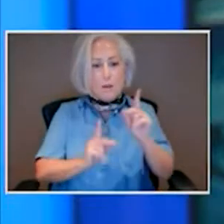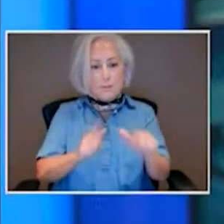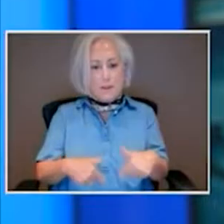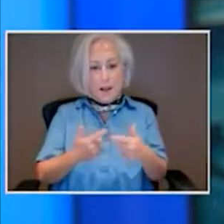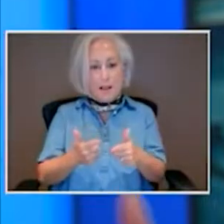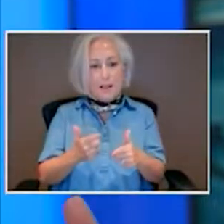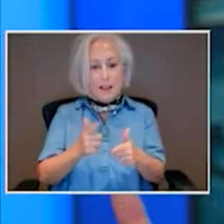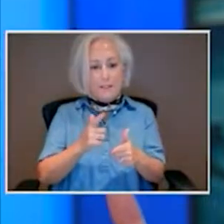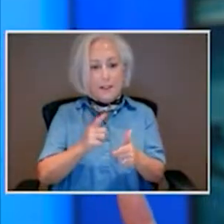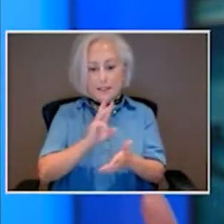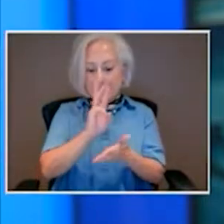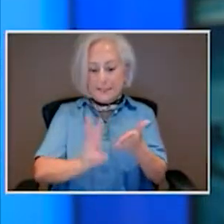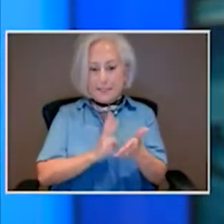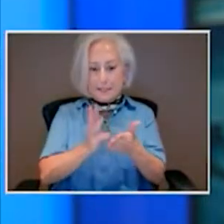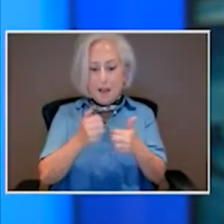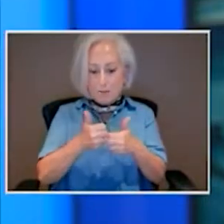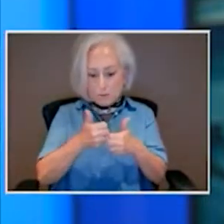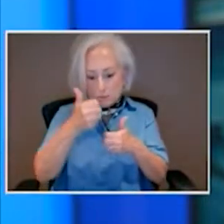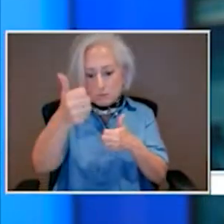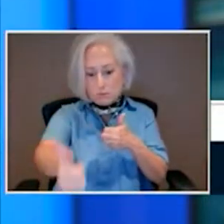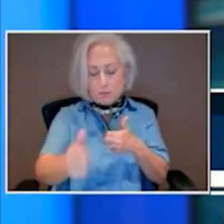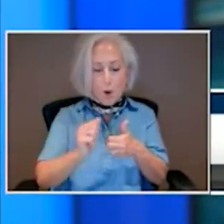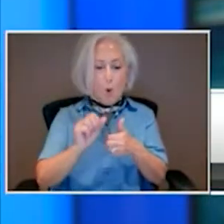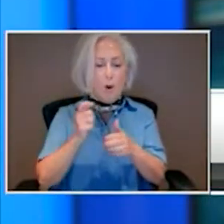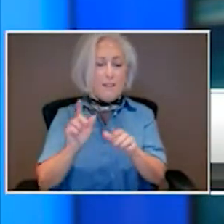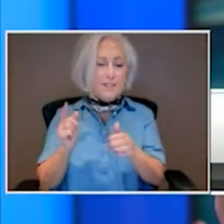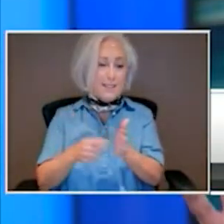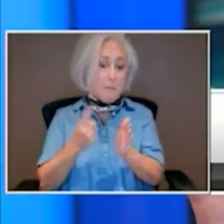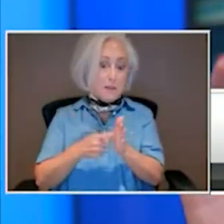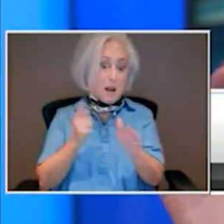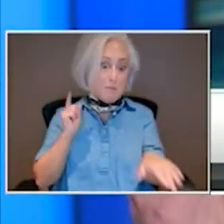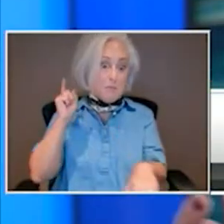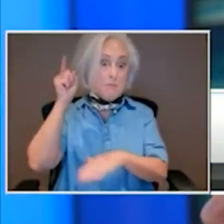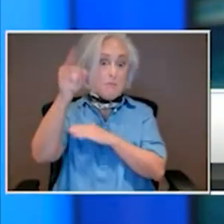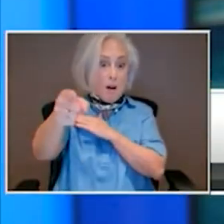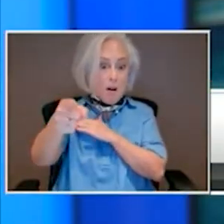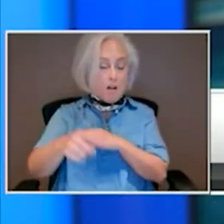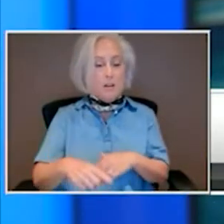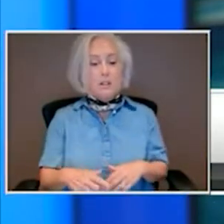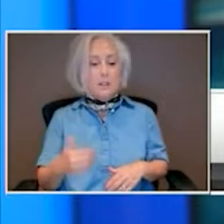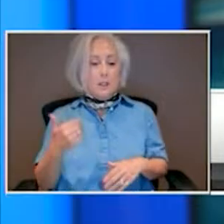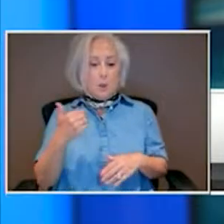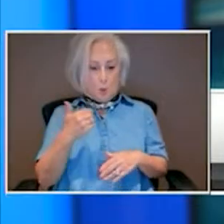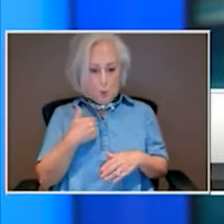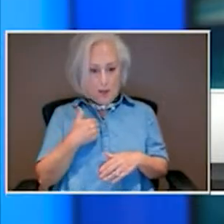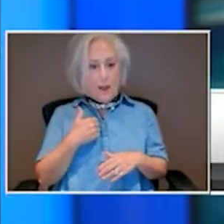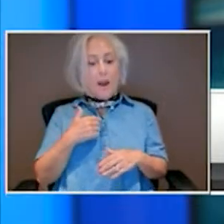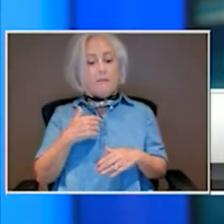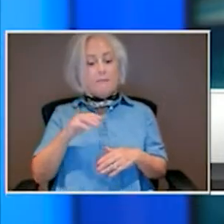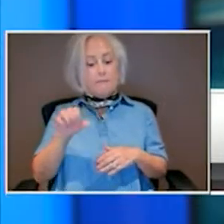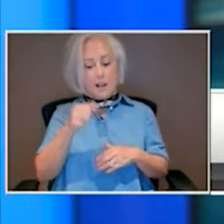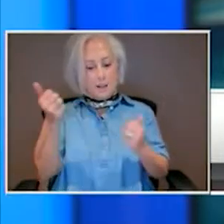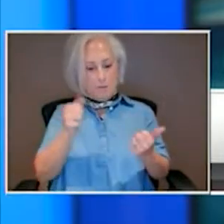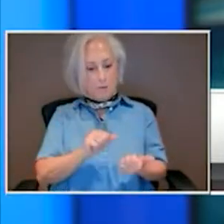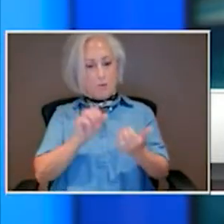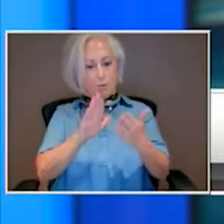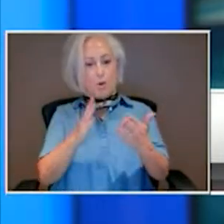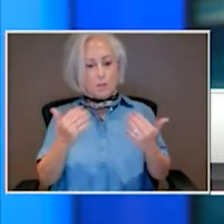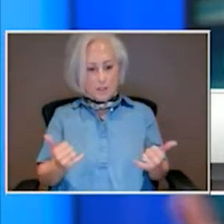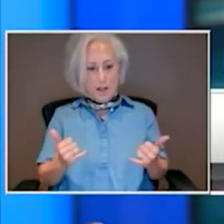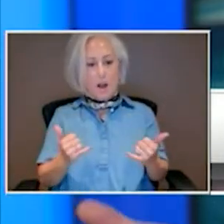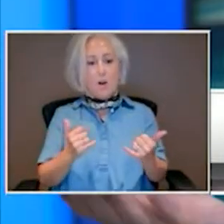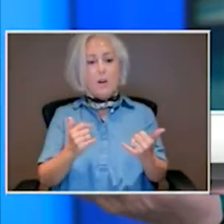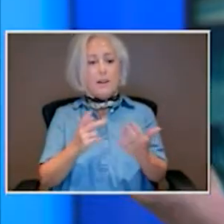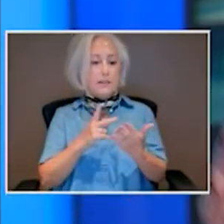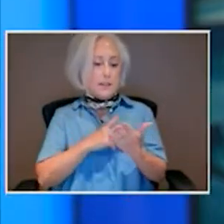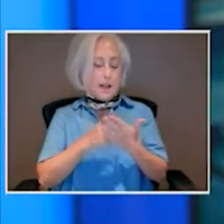have a lot of opportunities on how we've now set up our breast program as an entire programmatic treatment team.